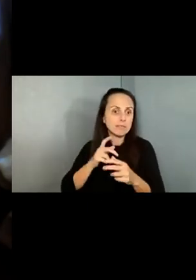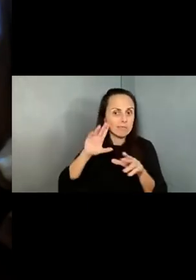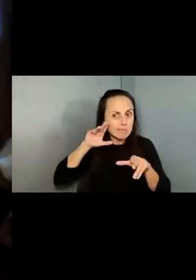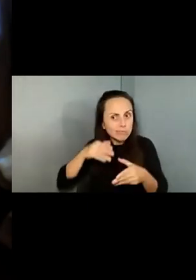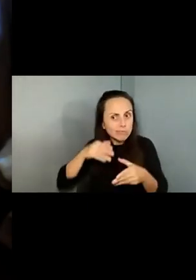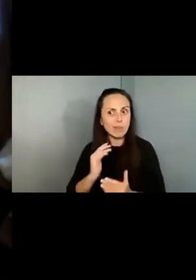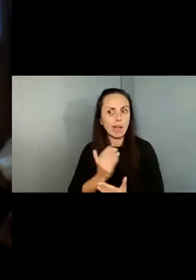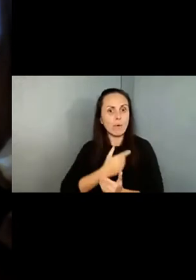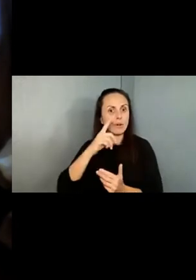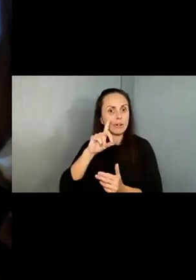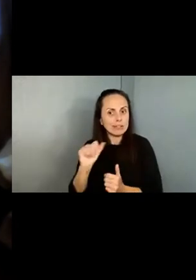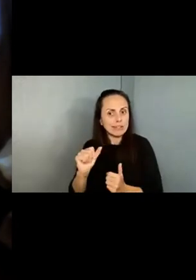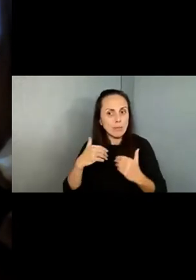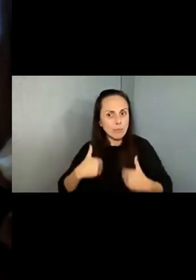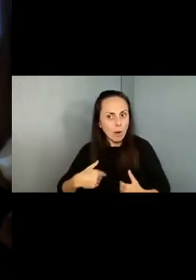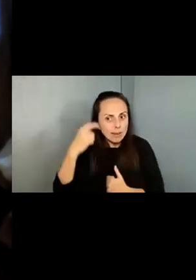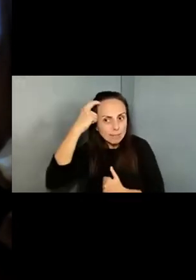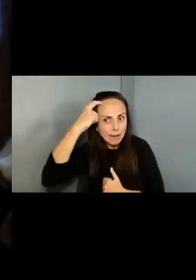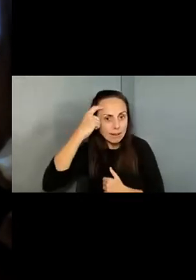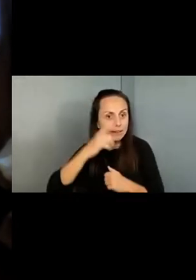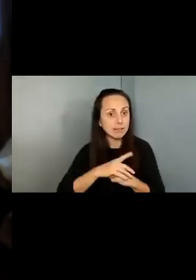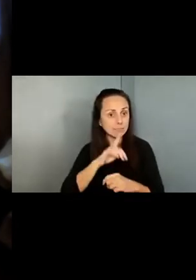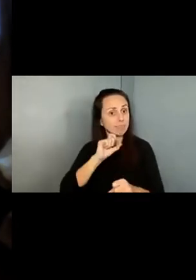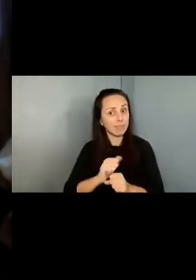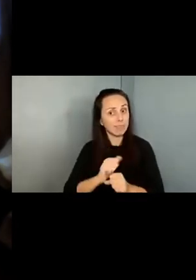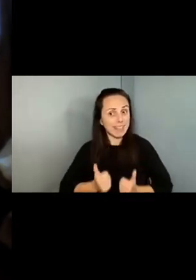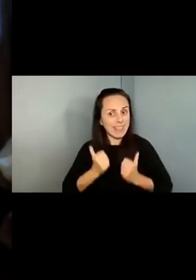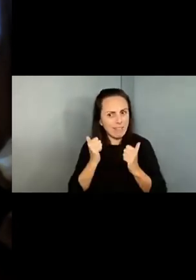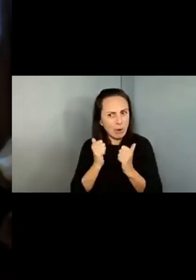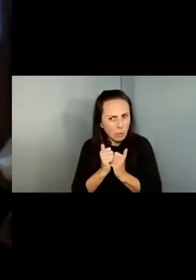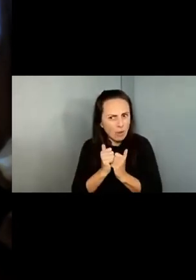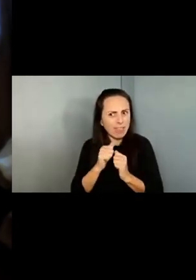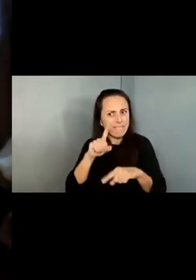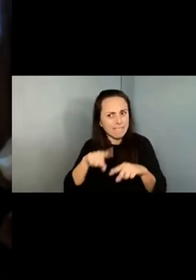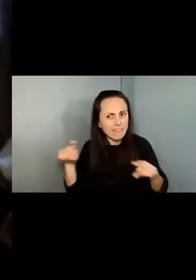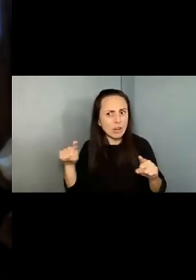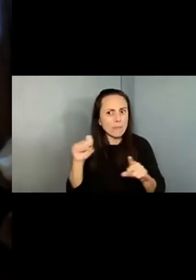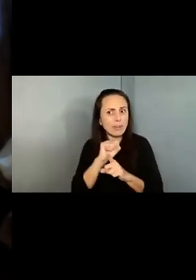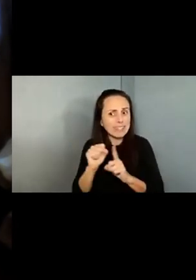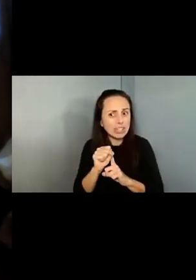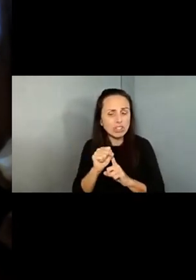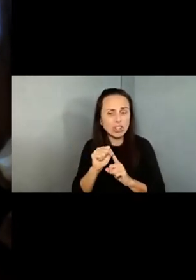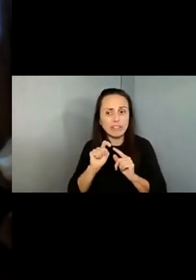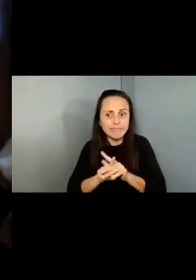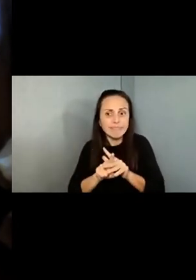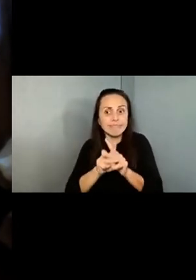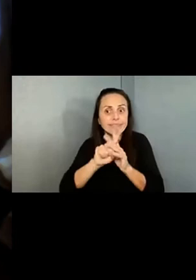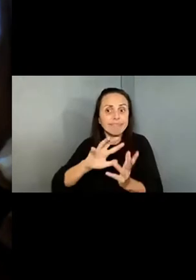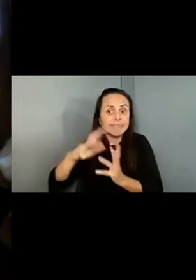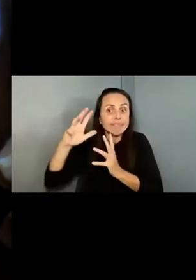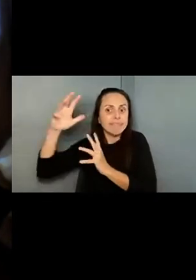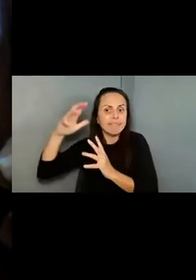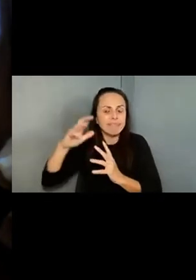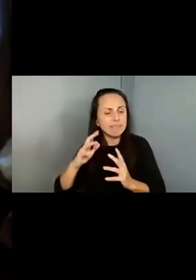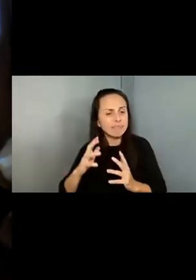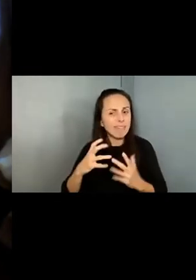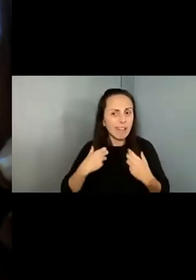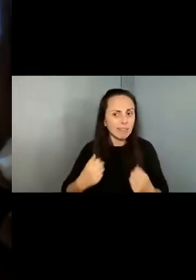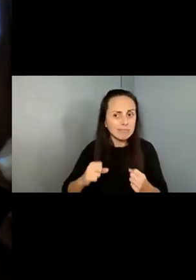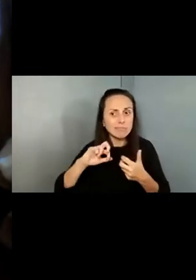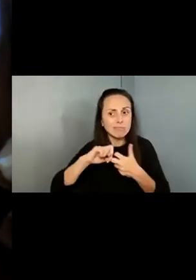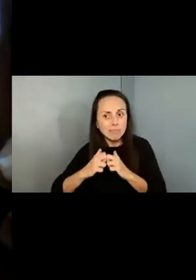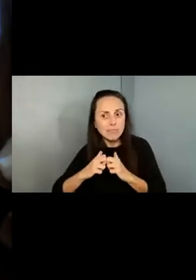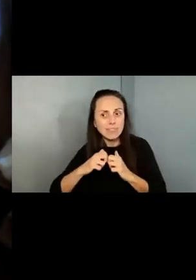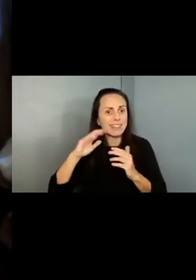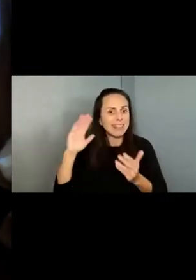body minds, the reality of living with a variable condition or unexpected flares, just having fewer baseline